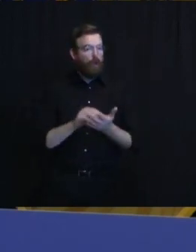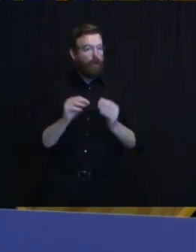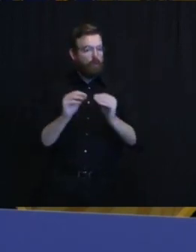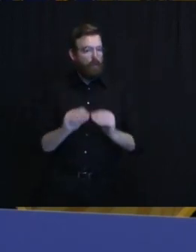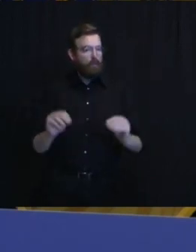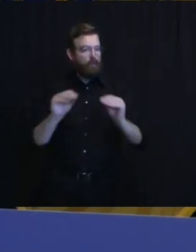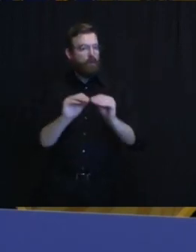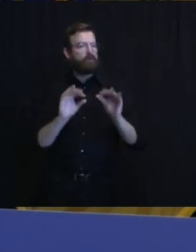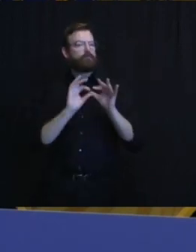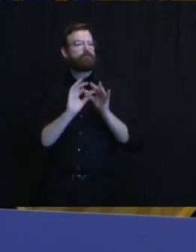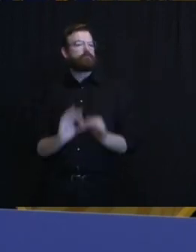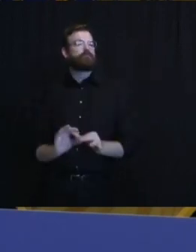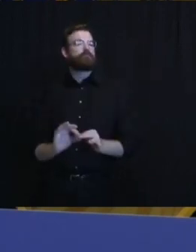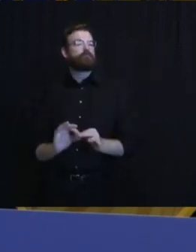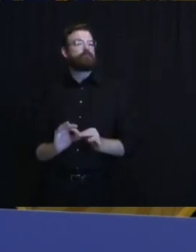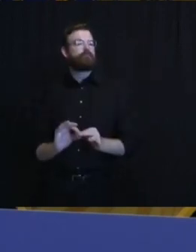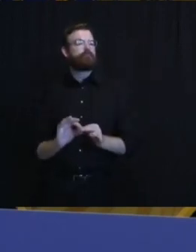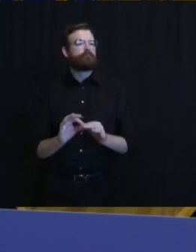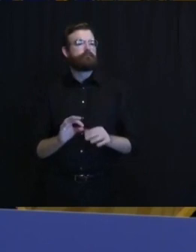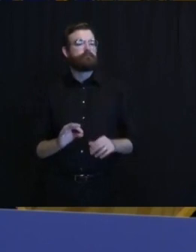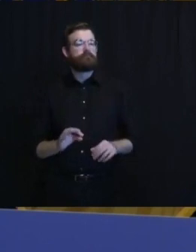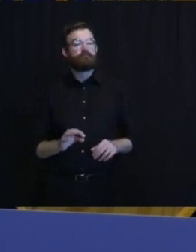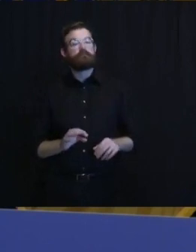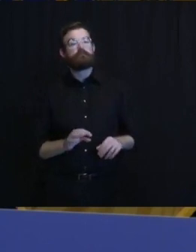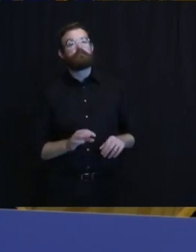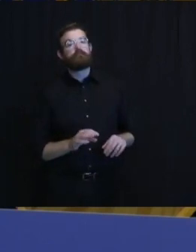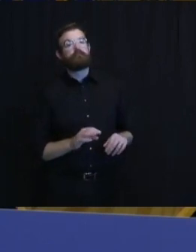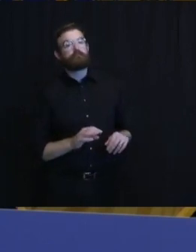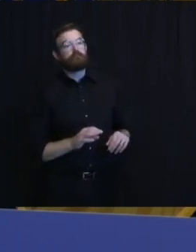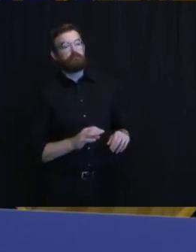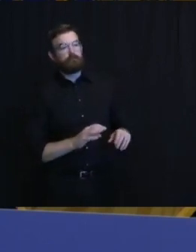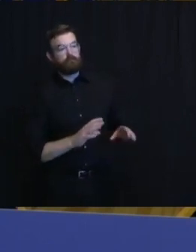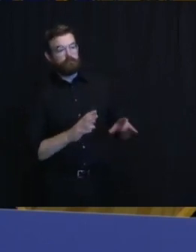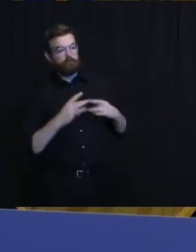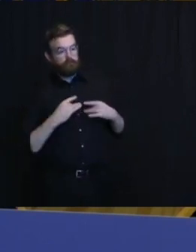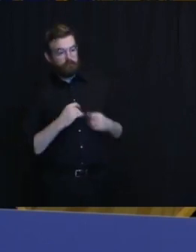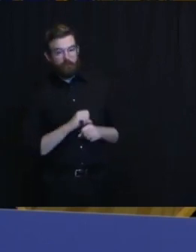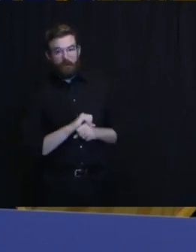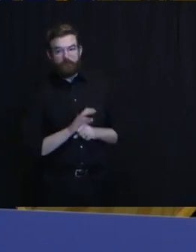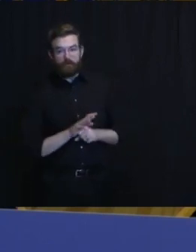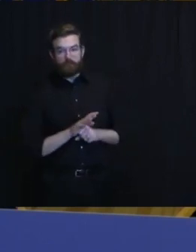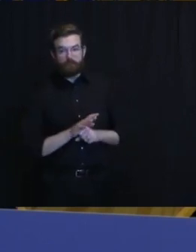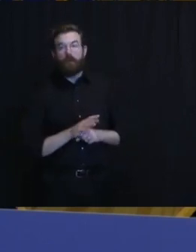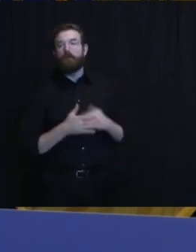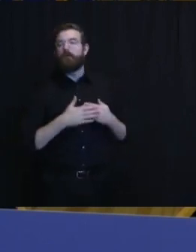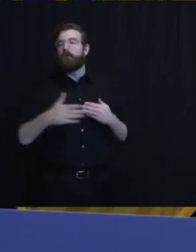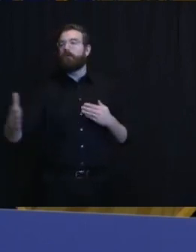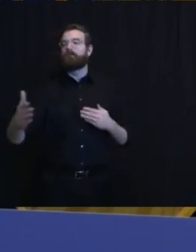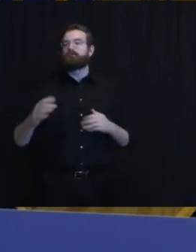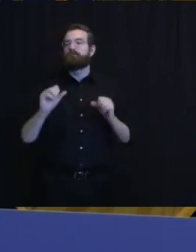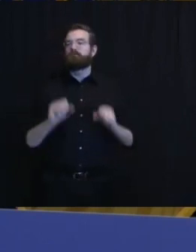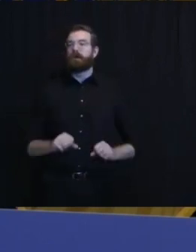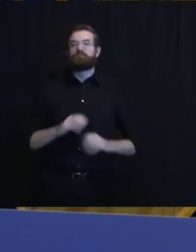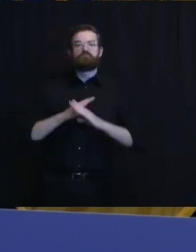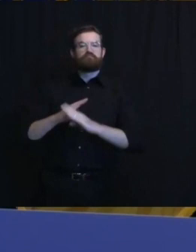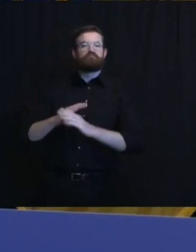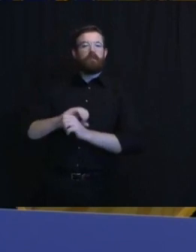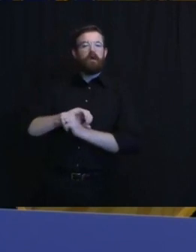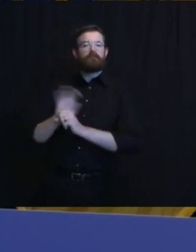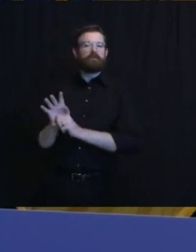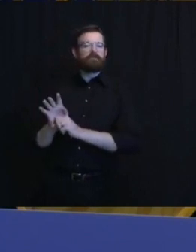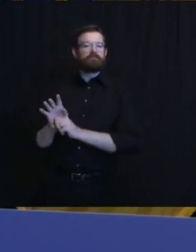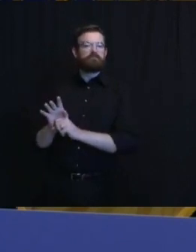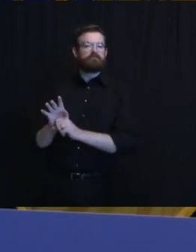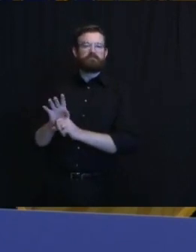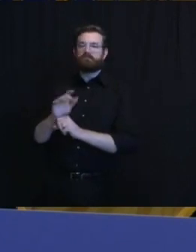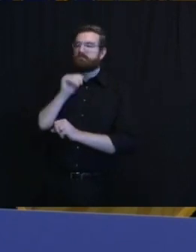doesn't take the place of taking all the precautions that we've been taking this entire time, with regard to the